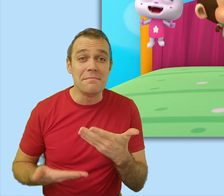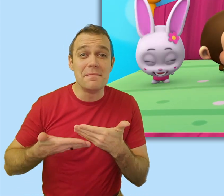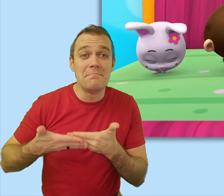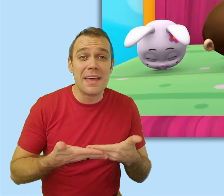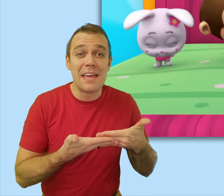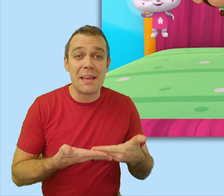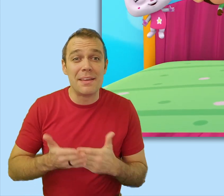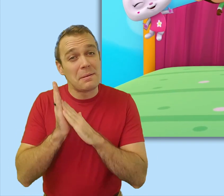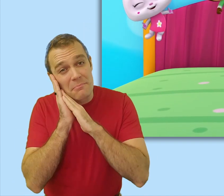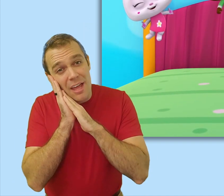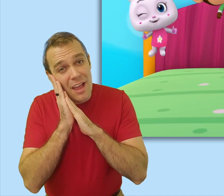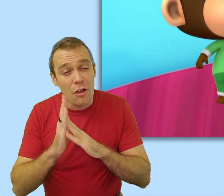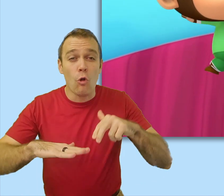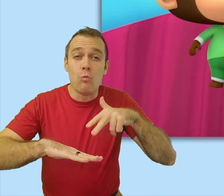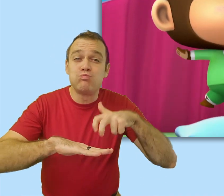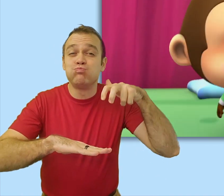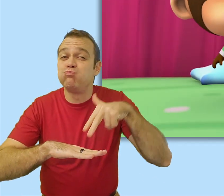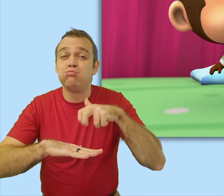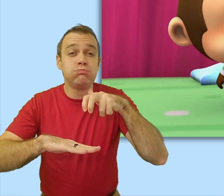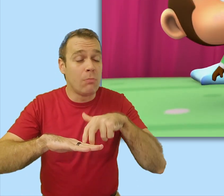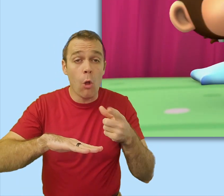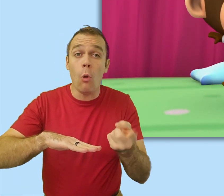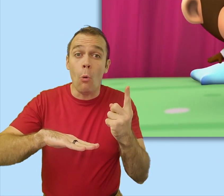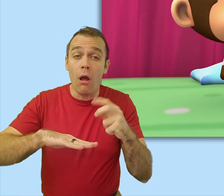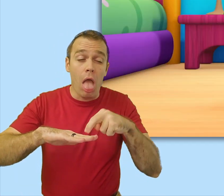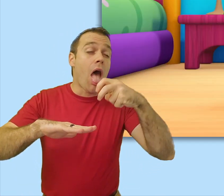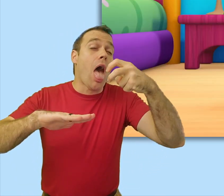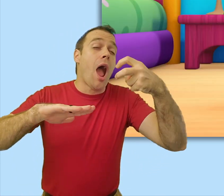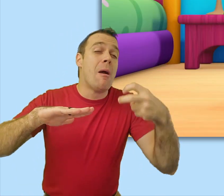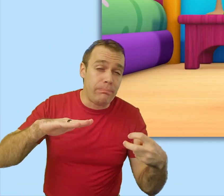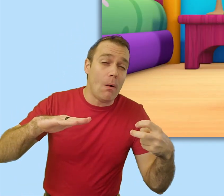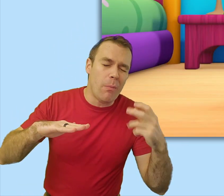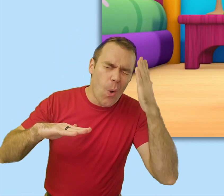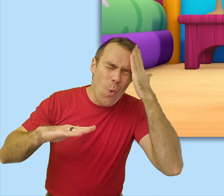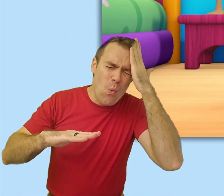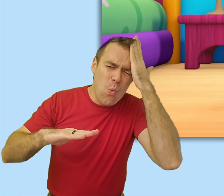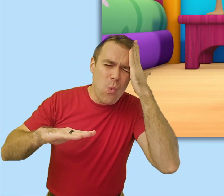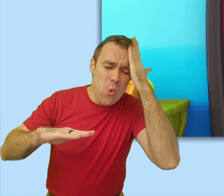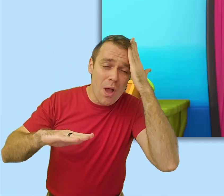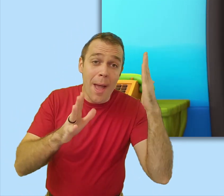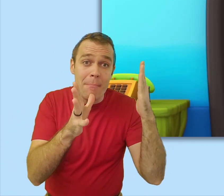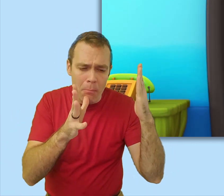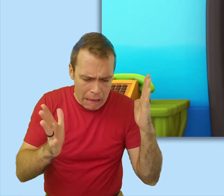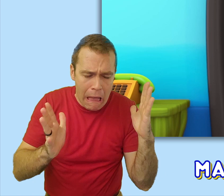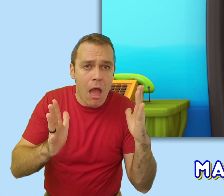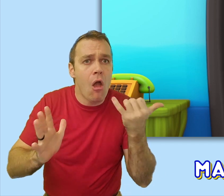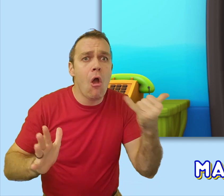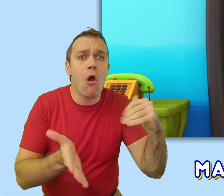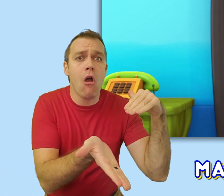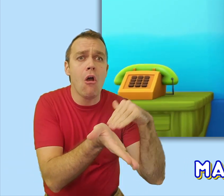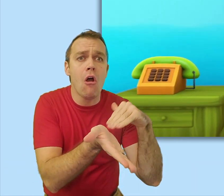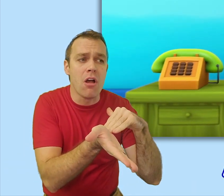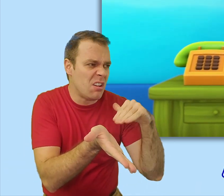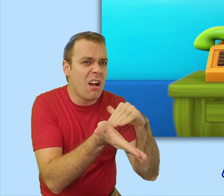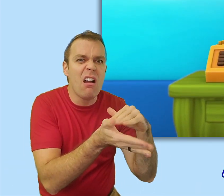Five little babies jumping on the bed. One fell off and bumped his head. Mama called